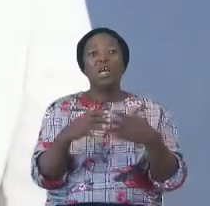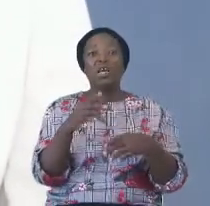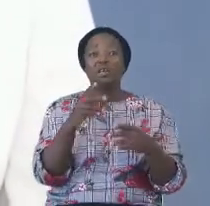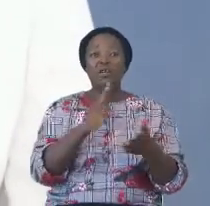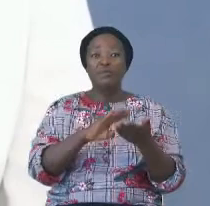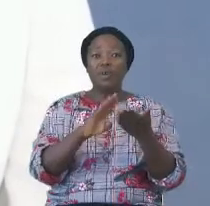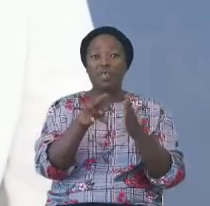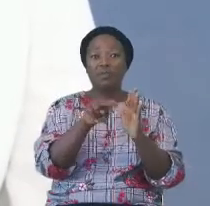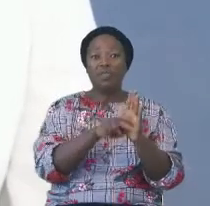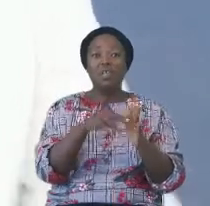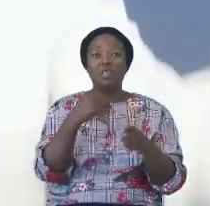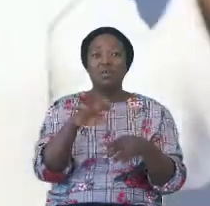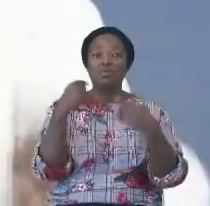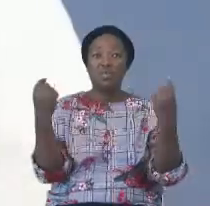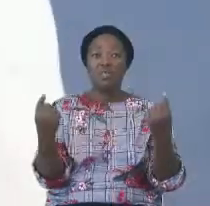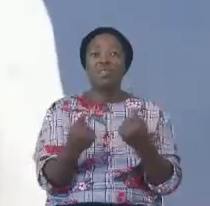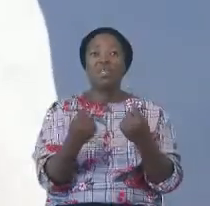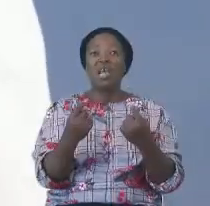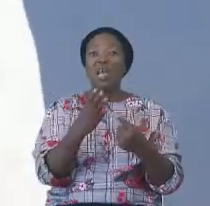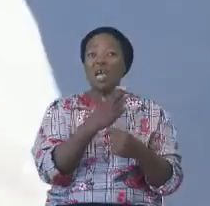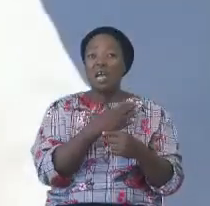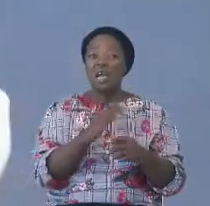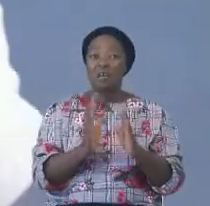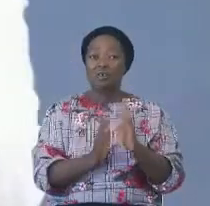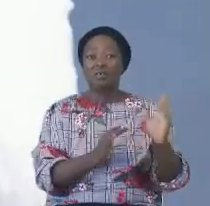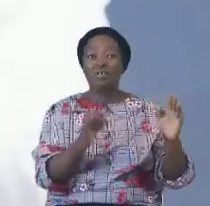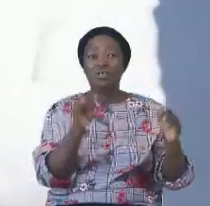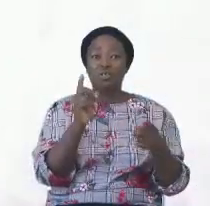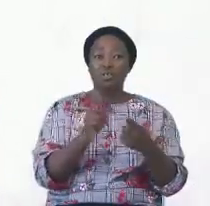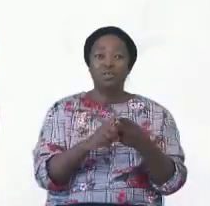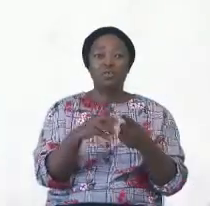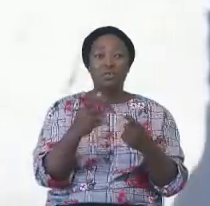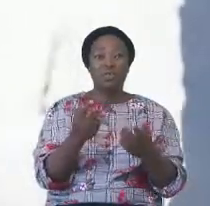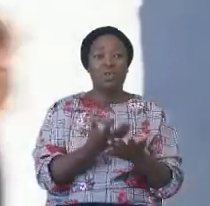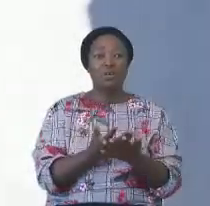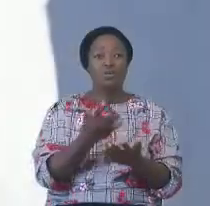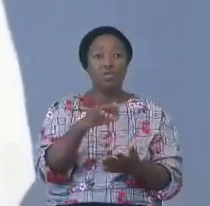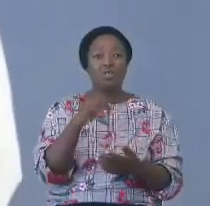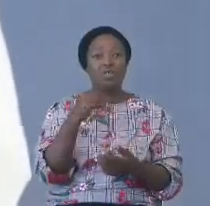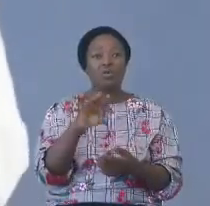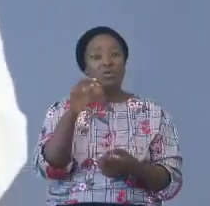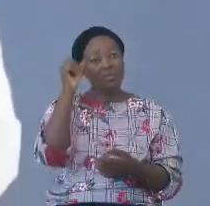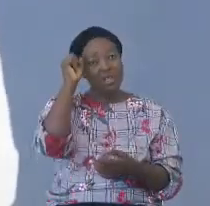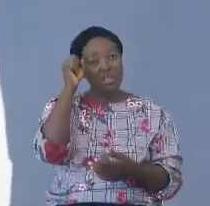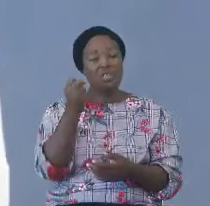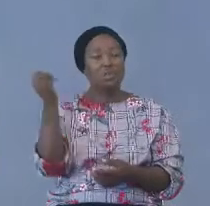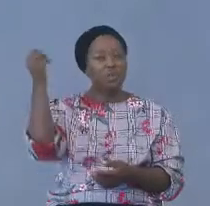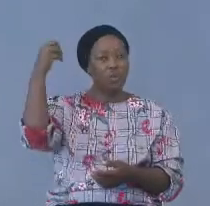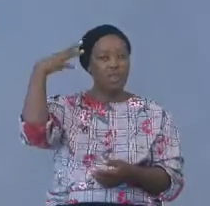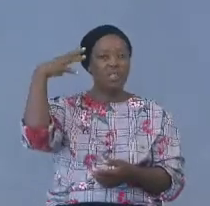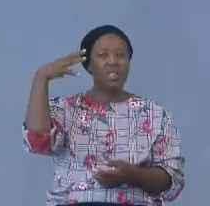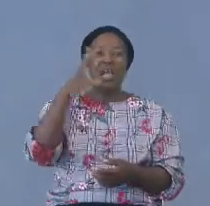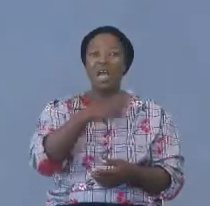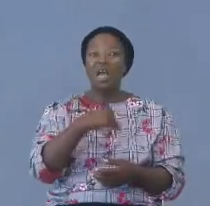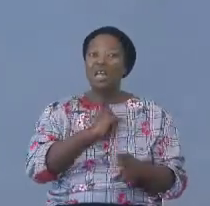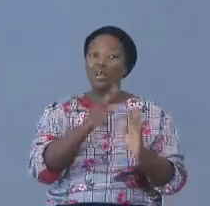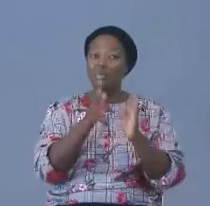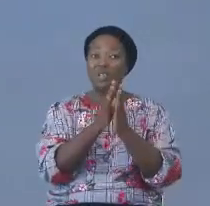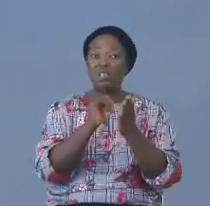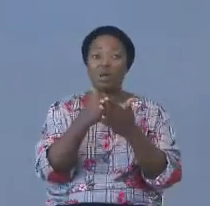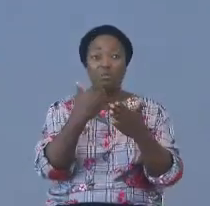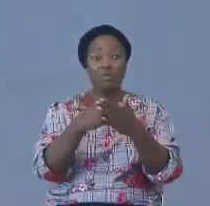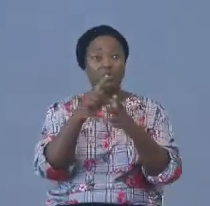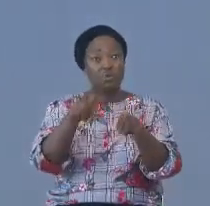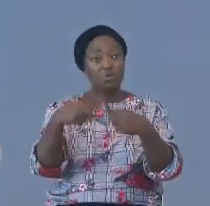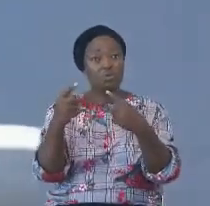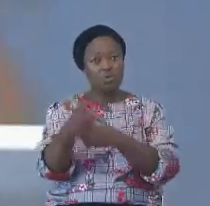have redemption through his blood, the forgiveness of sins according to the